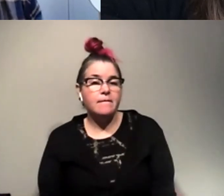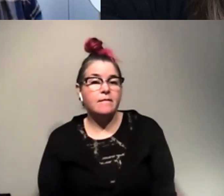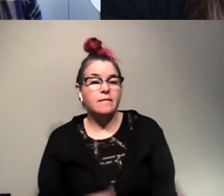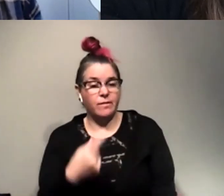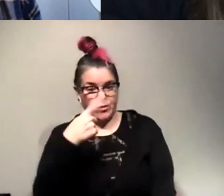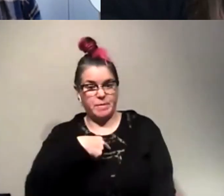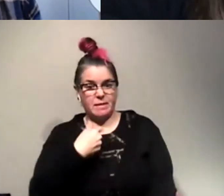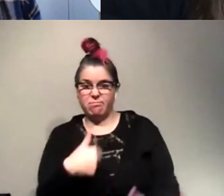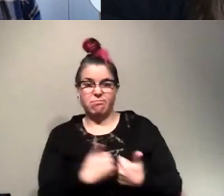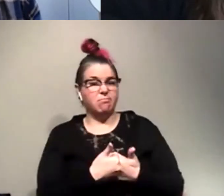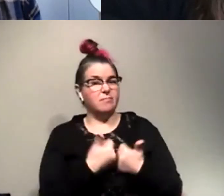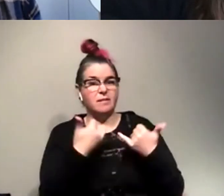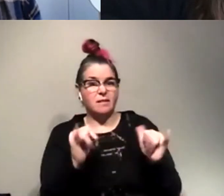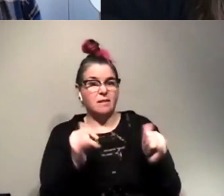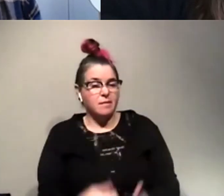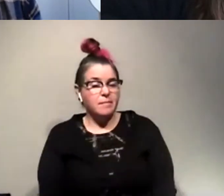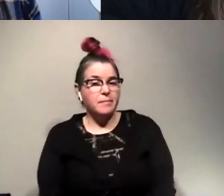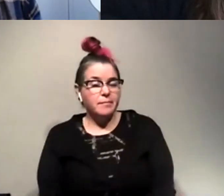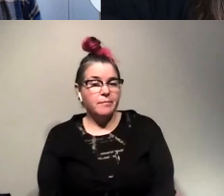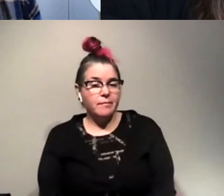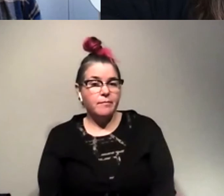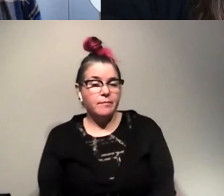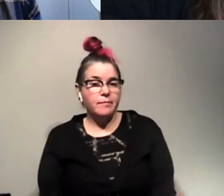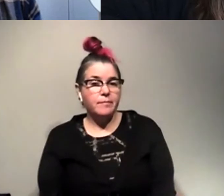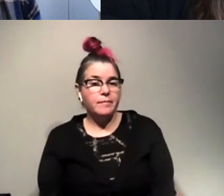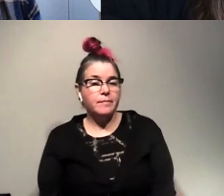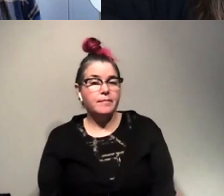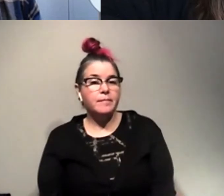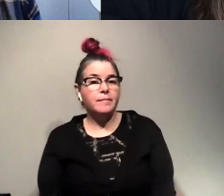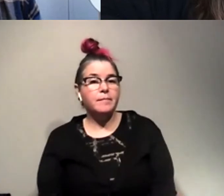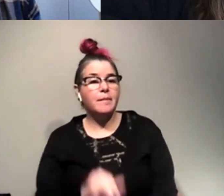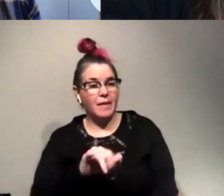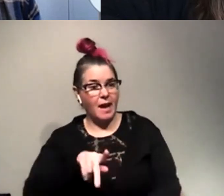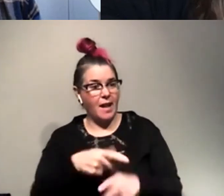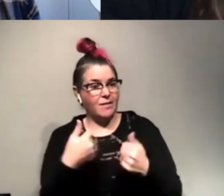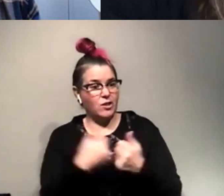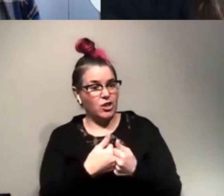day, but a challenge like that doesn't need to define you.